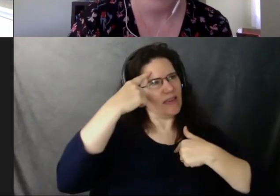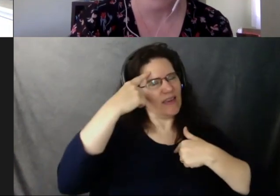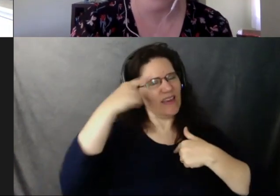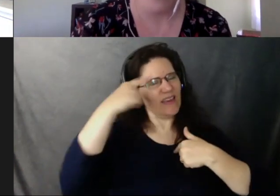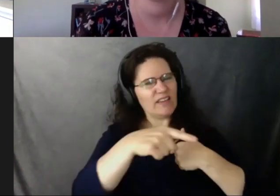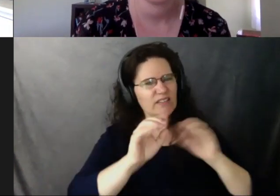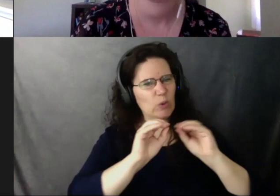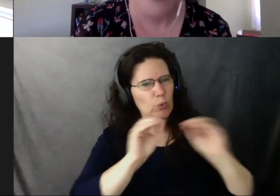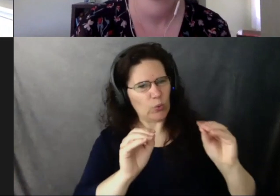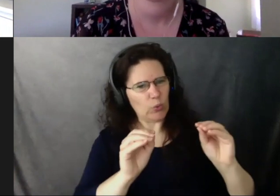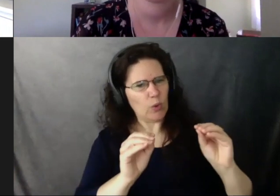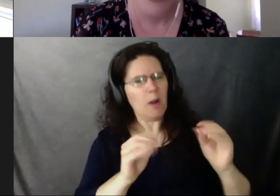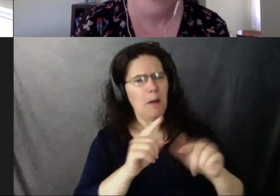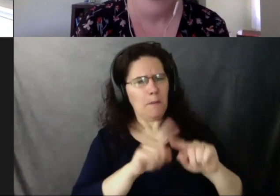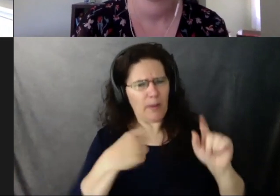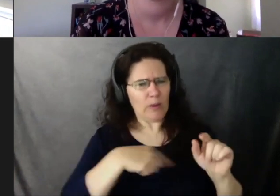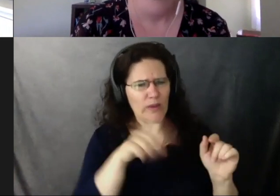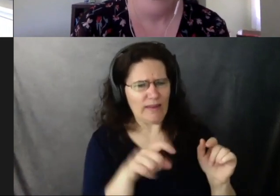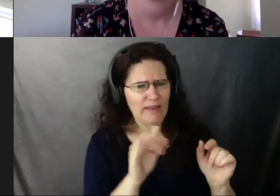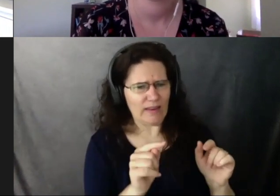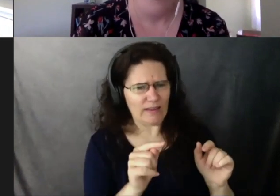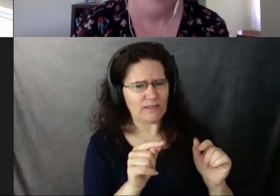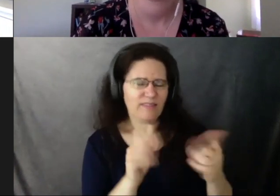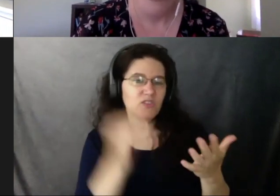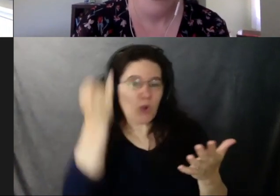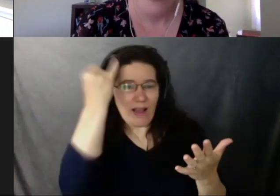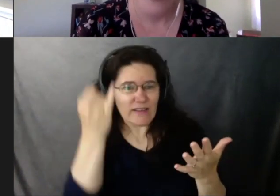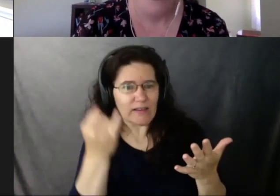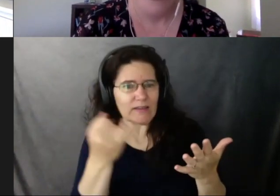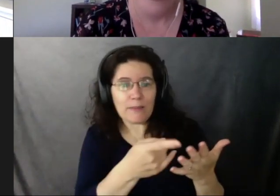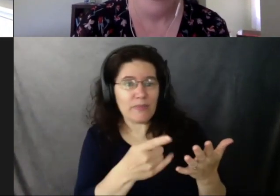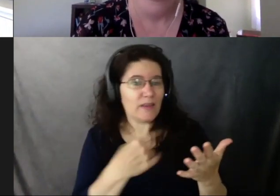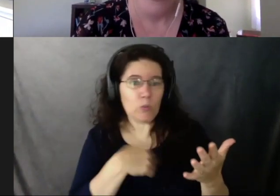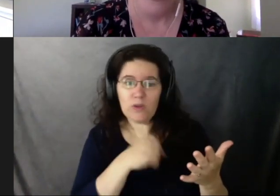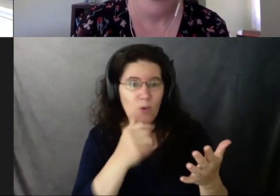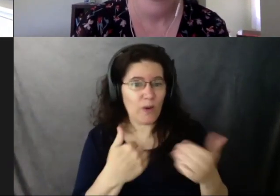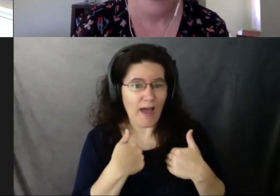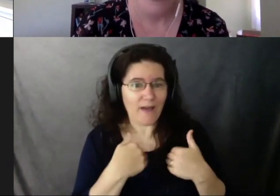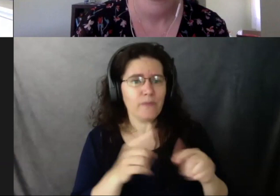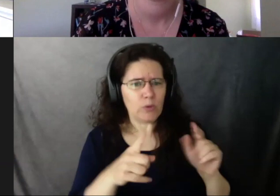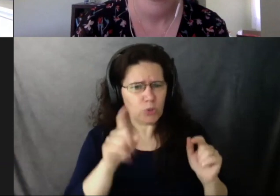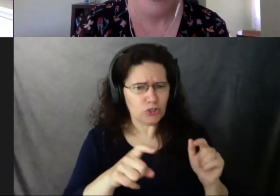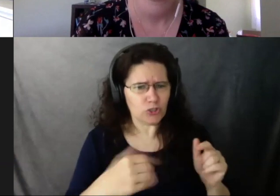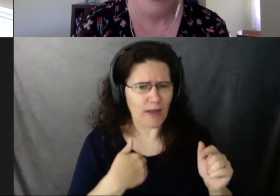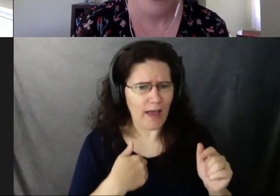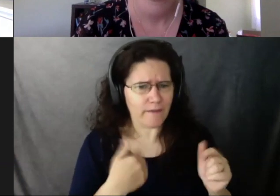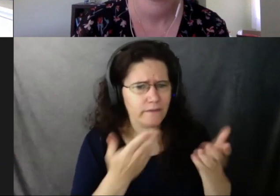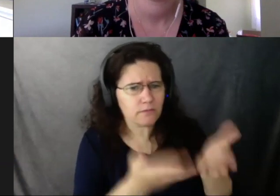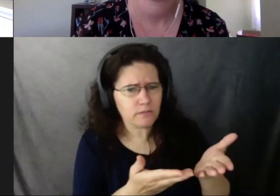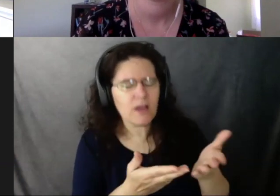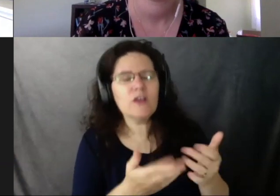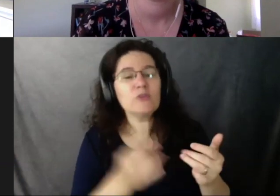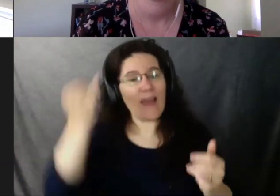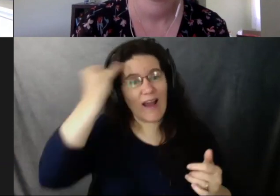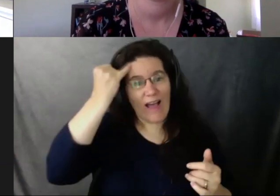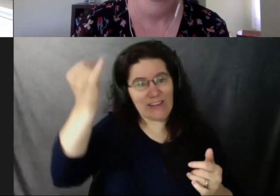So that could be your idea. So when you get idea, I'm again saying that you are responsible